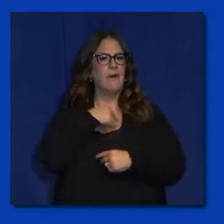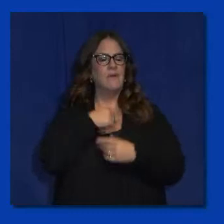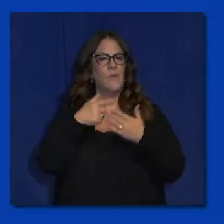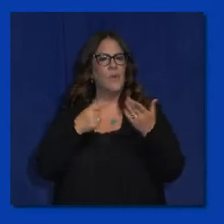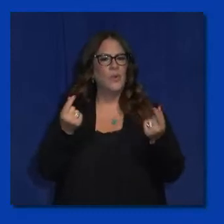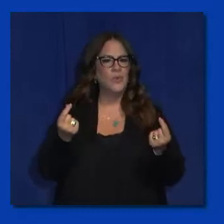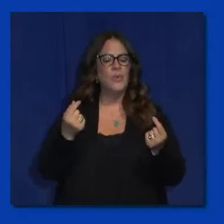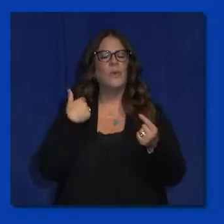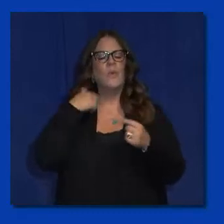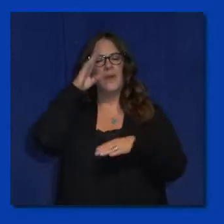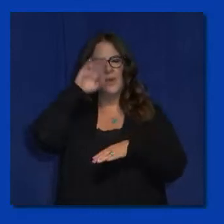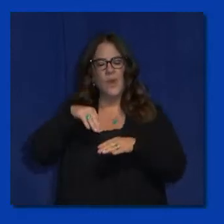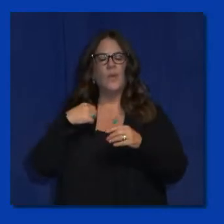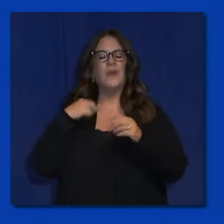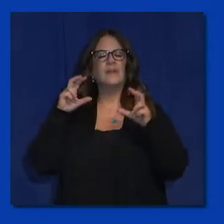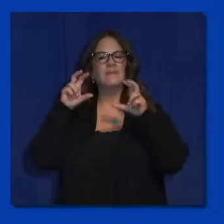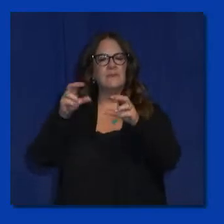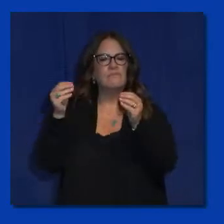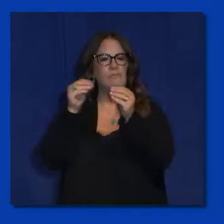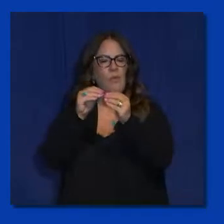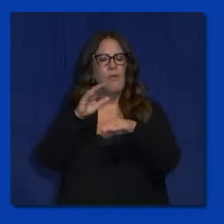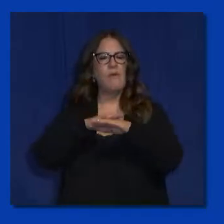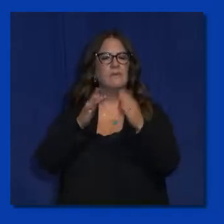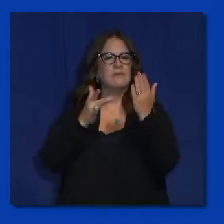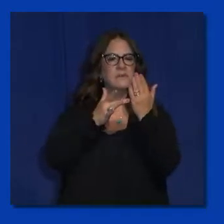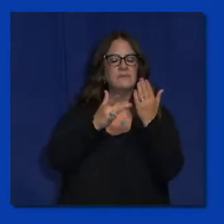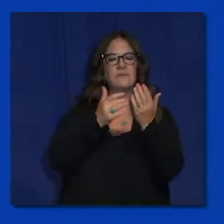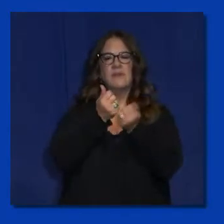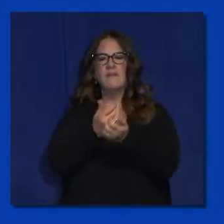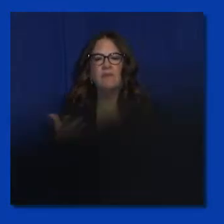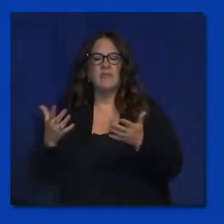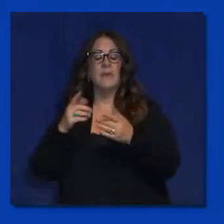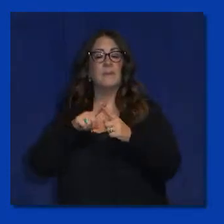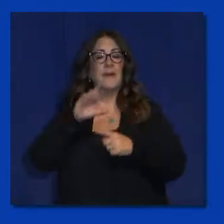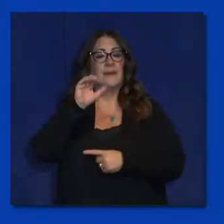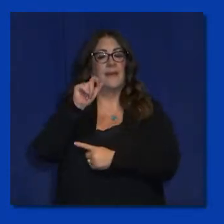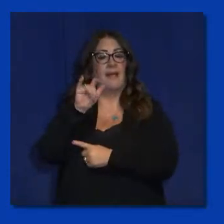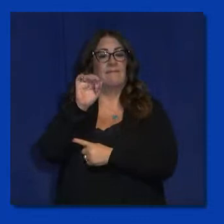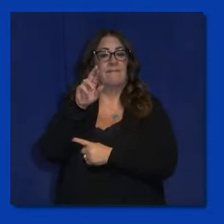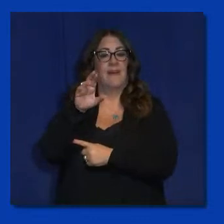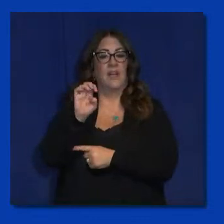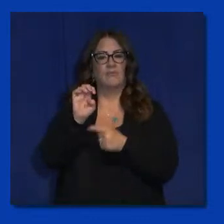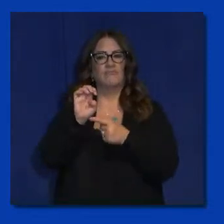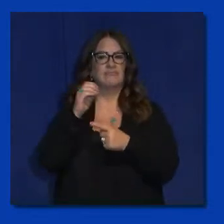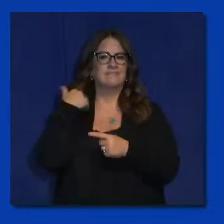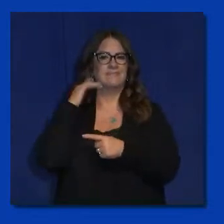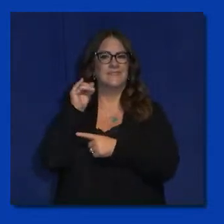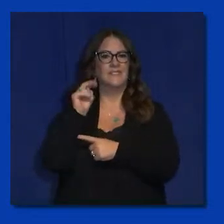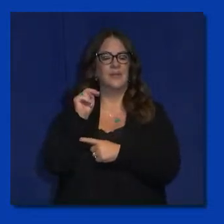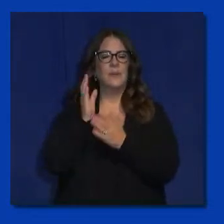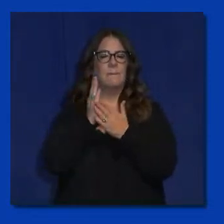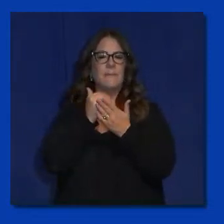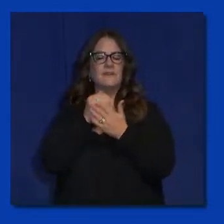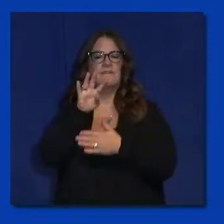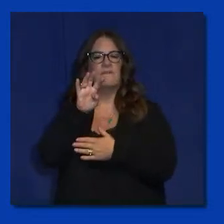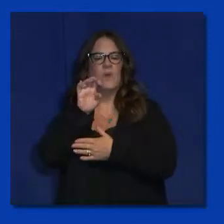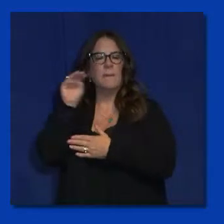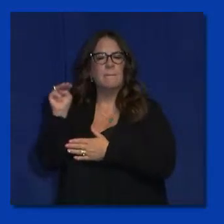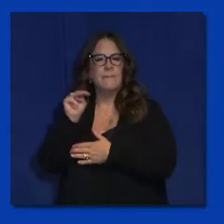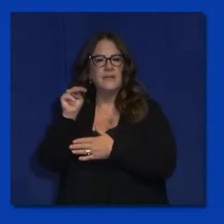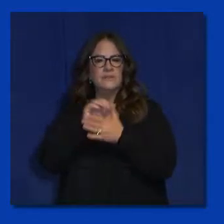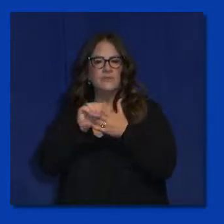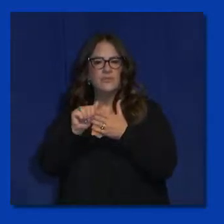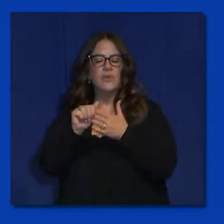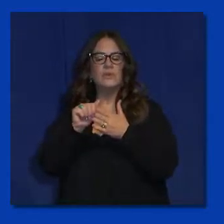and technology nonetheless. CAL FIRE, we put up, I'll remind you, that January budget, $400 million to